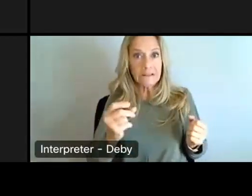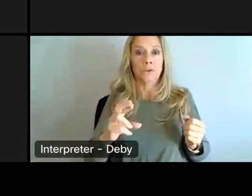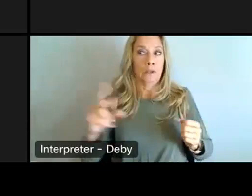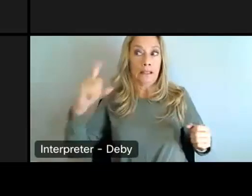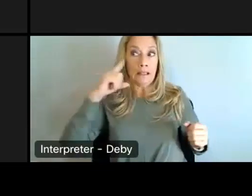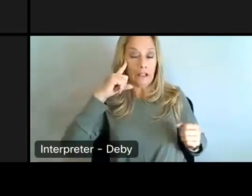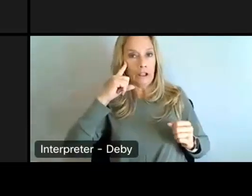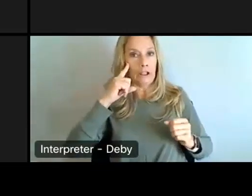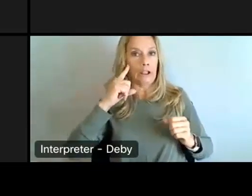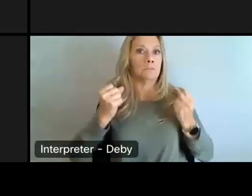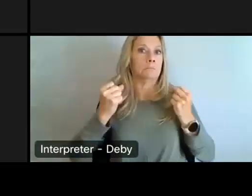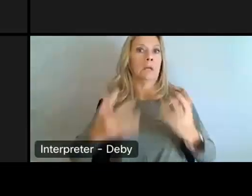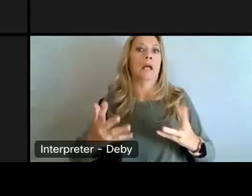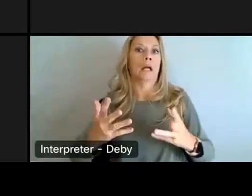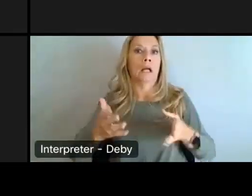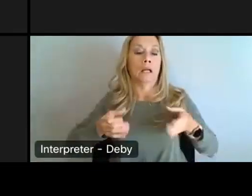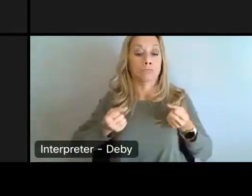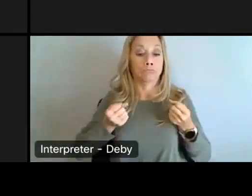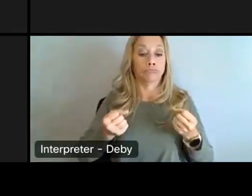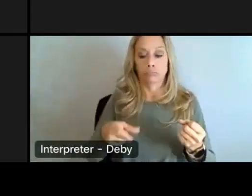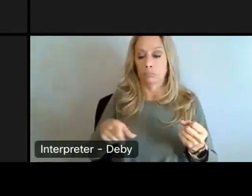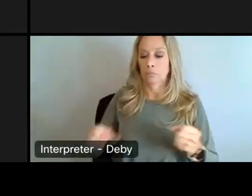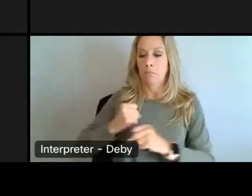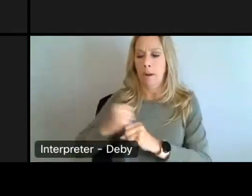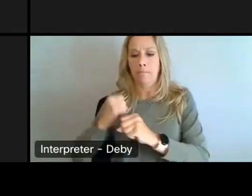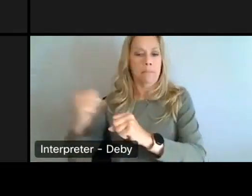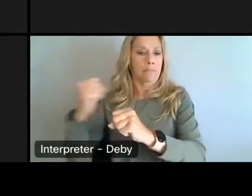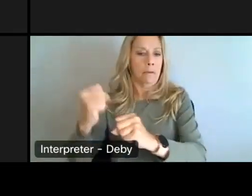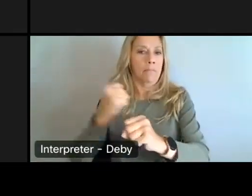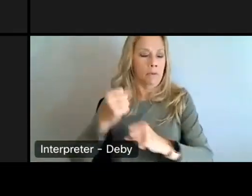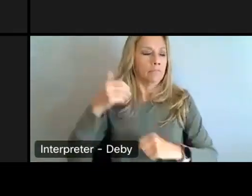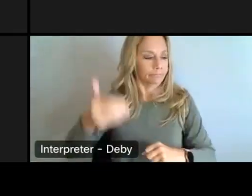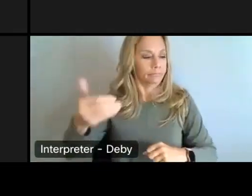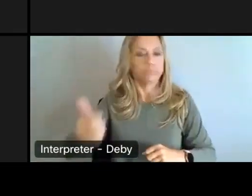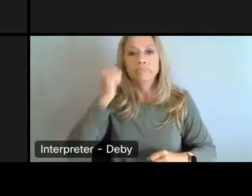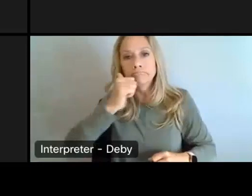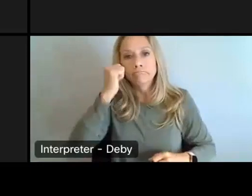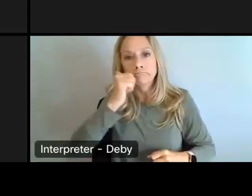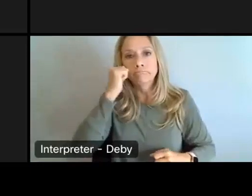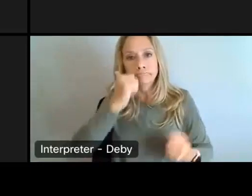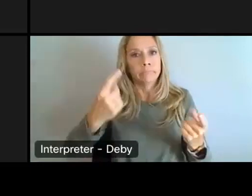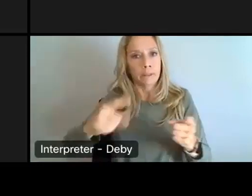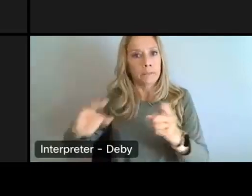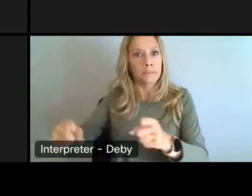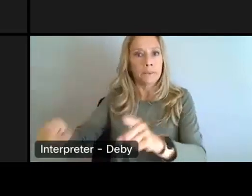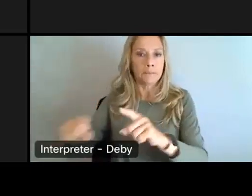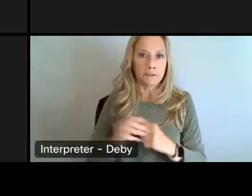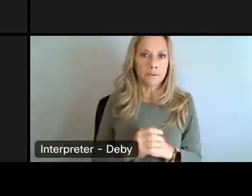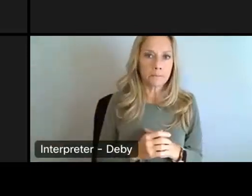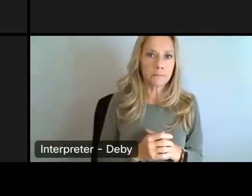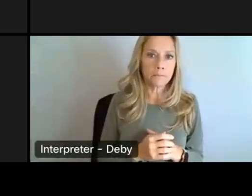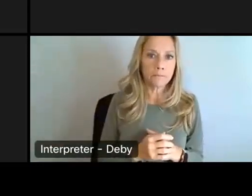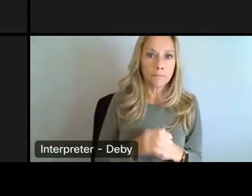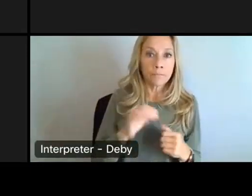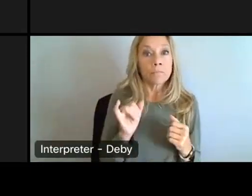multiple of those roadside bombs, those IEDs going off every day. And then that was without, if I